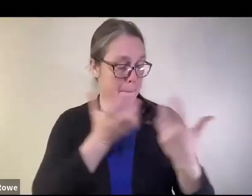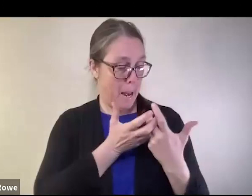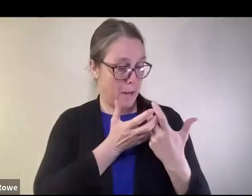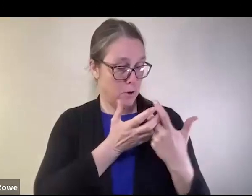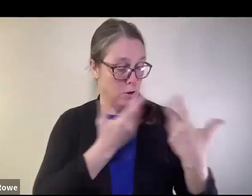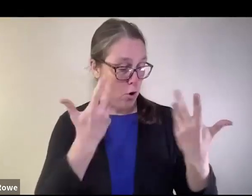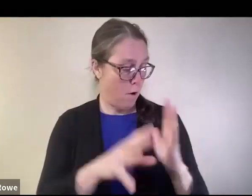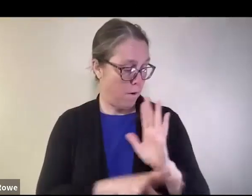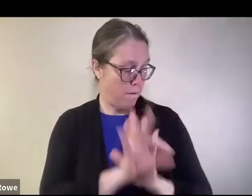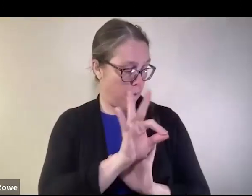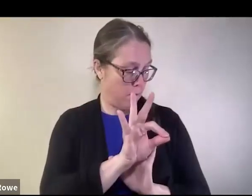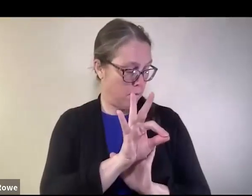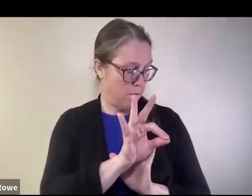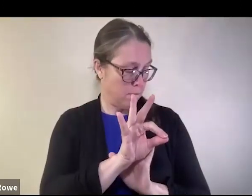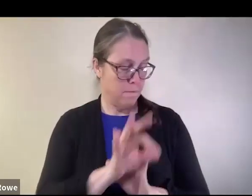found.